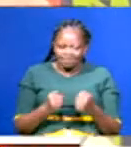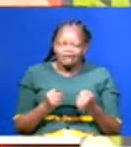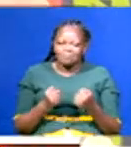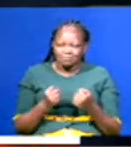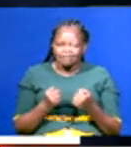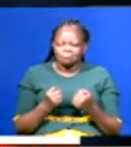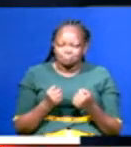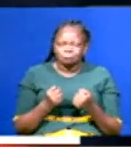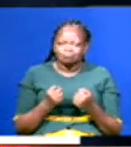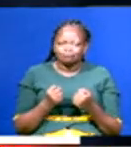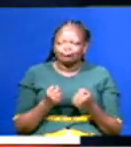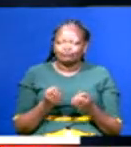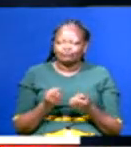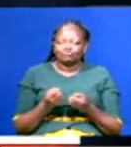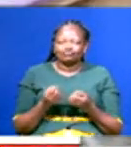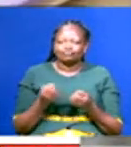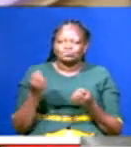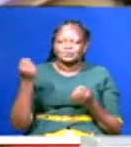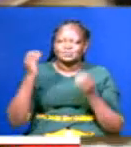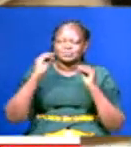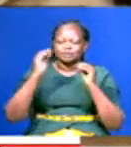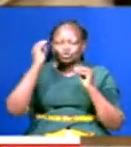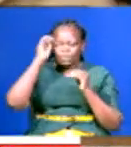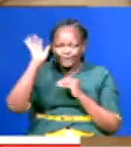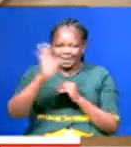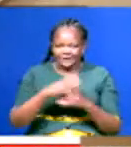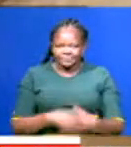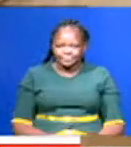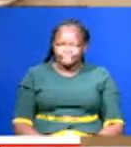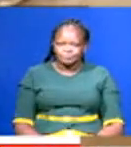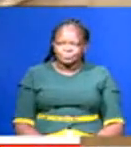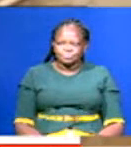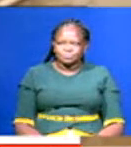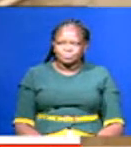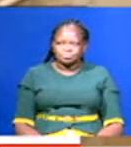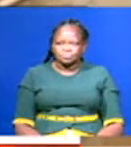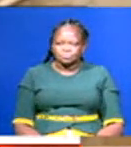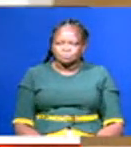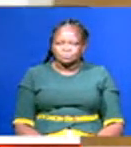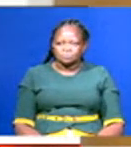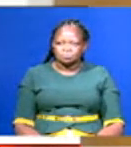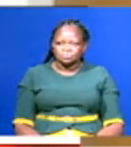their students. Frederick Mwoki for Prime Edition.